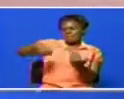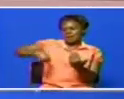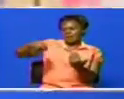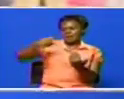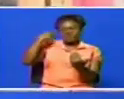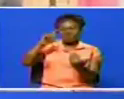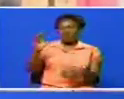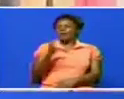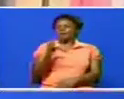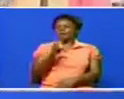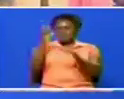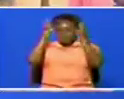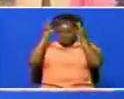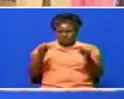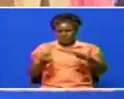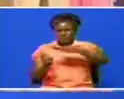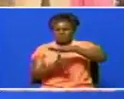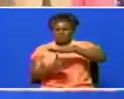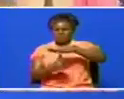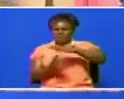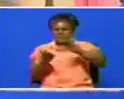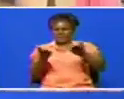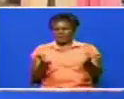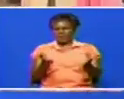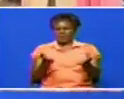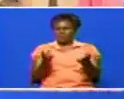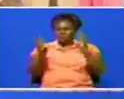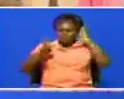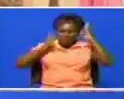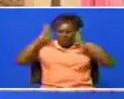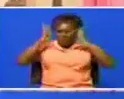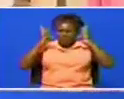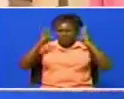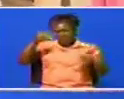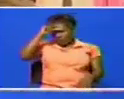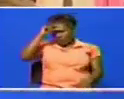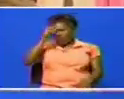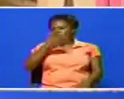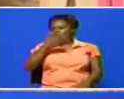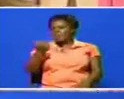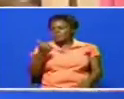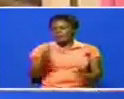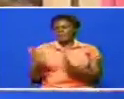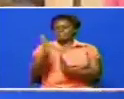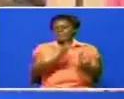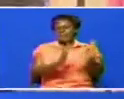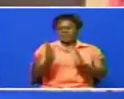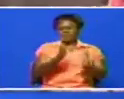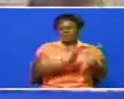customers. The decision by the ministry has dark clouds hanging over Ochieng. Serikali inafai iorganize venye